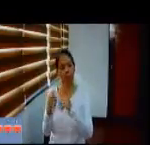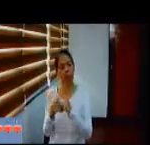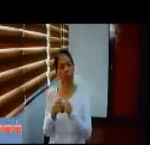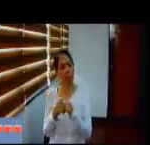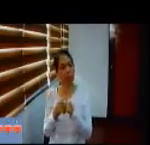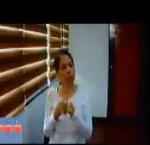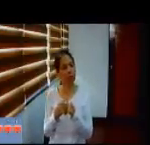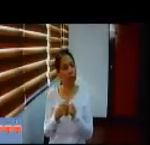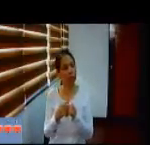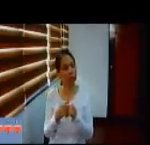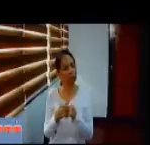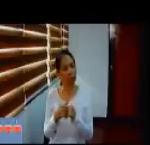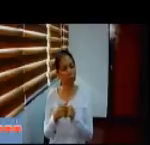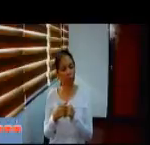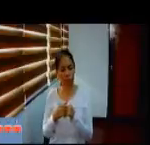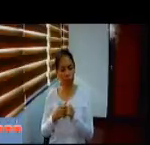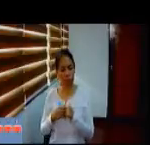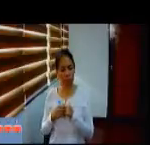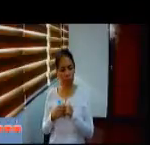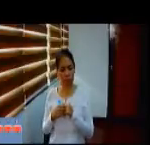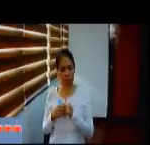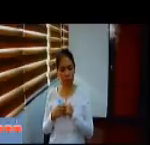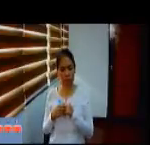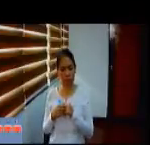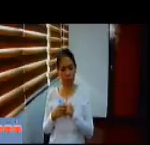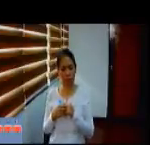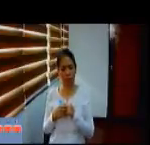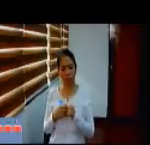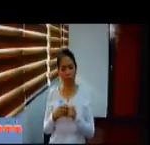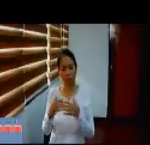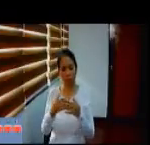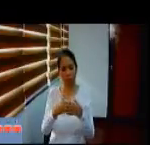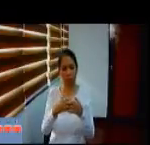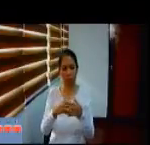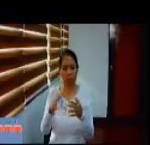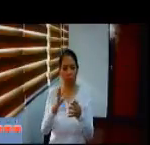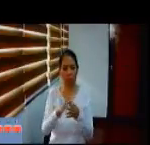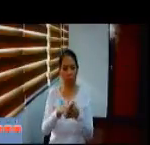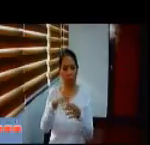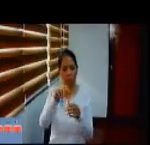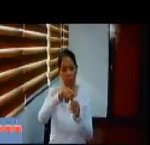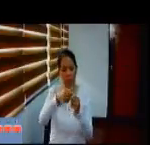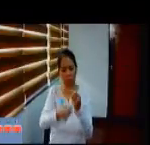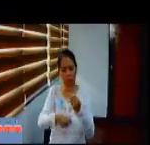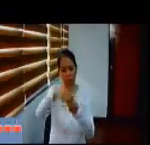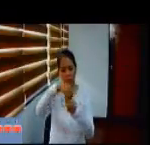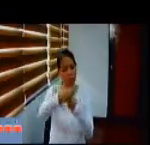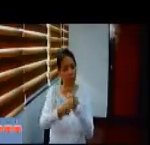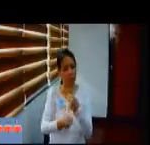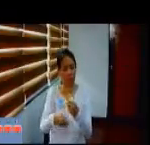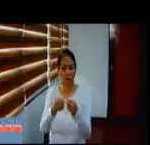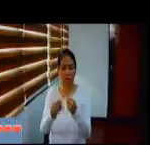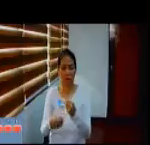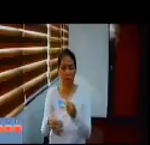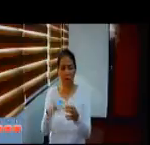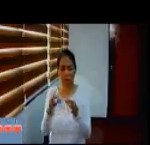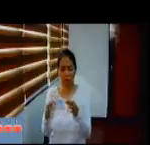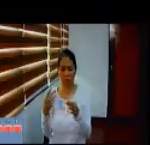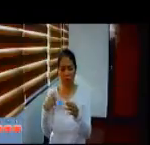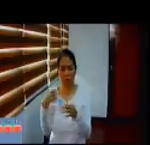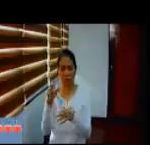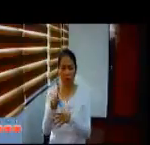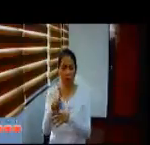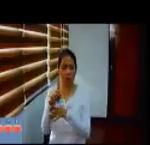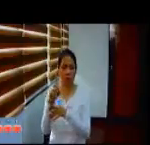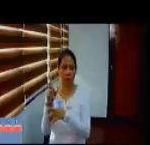areas, you're going to hit bananas, rice. I mean, if you're still having 100 kilometers per hour, Your